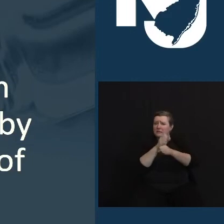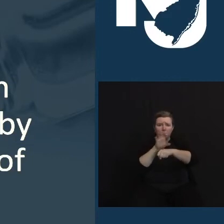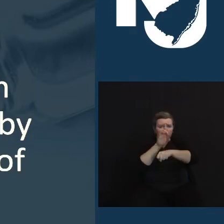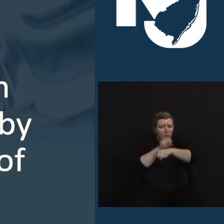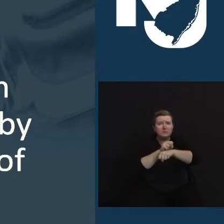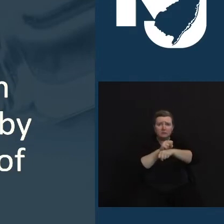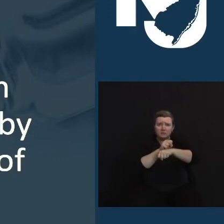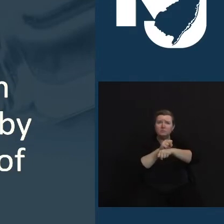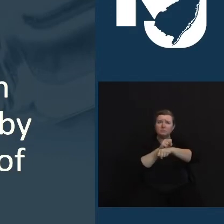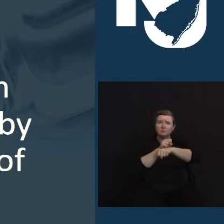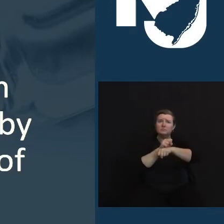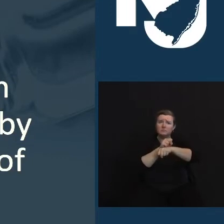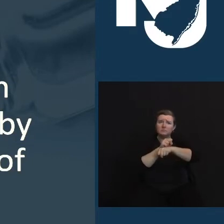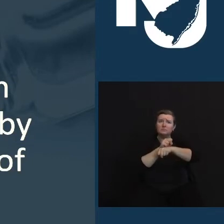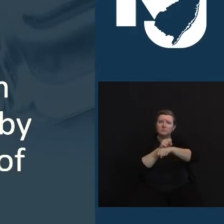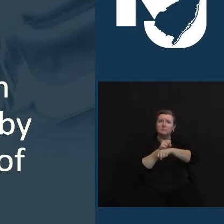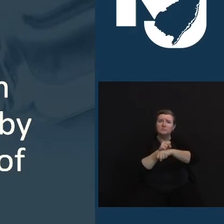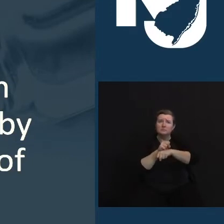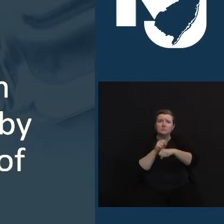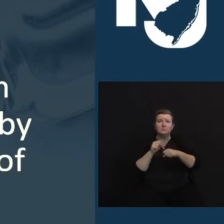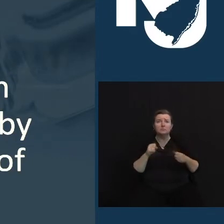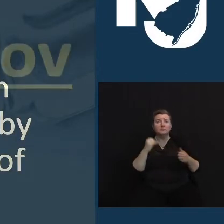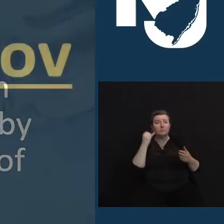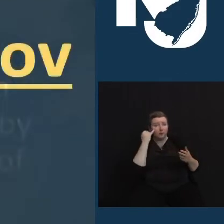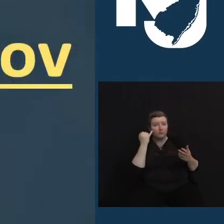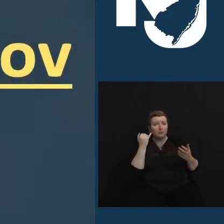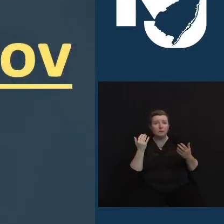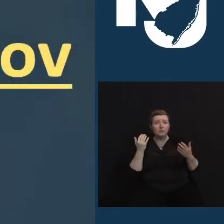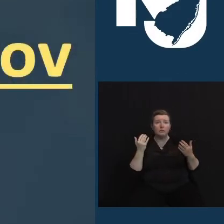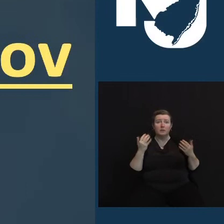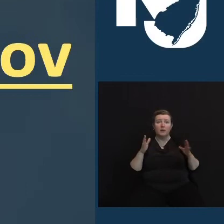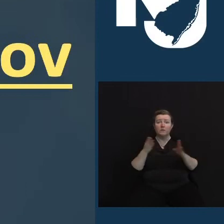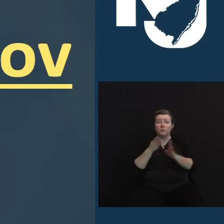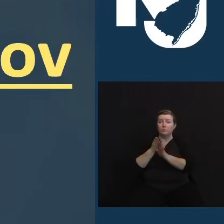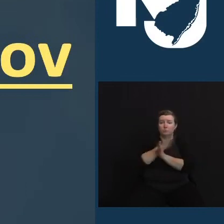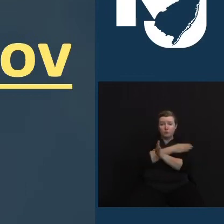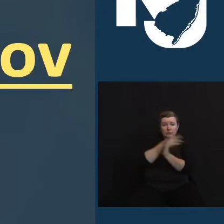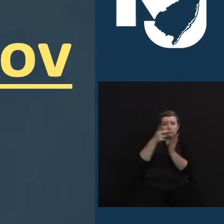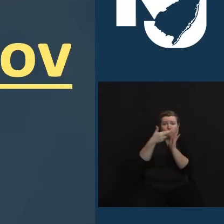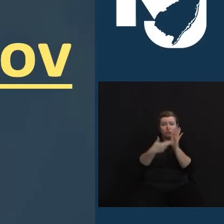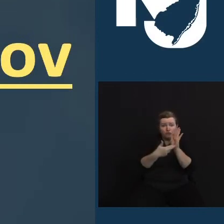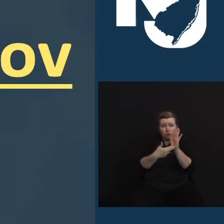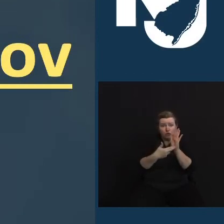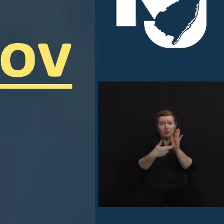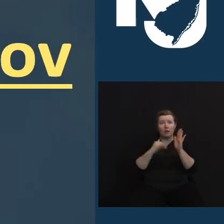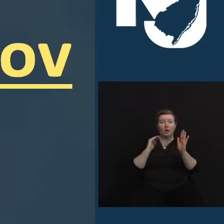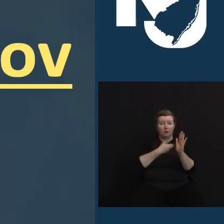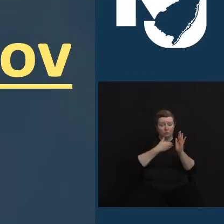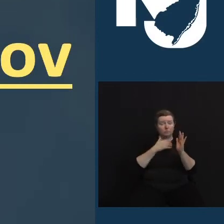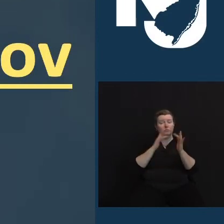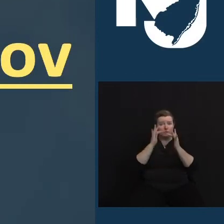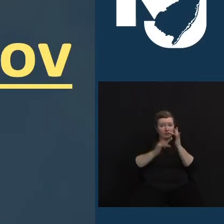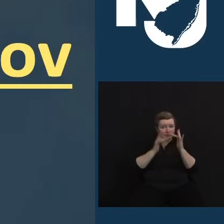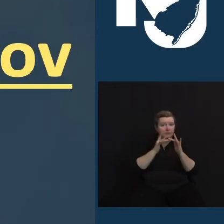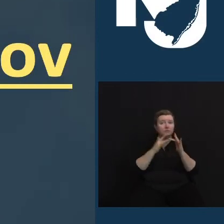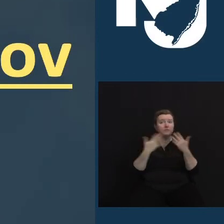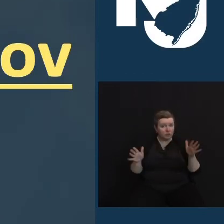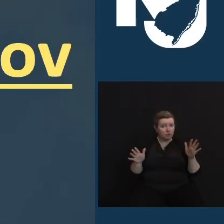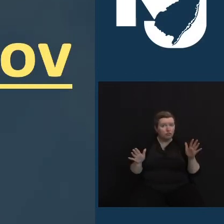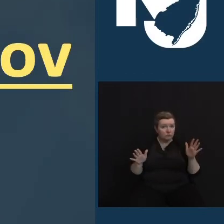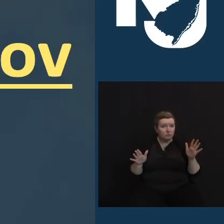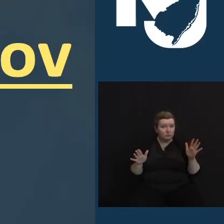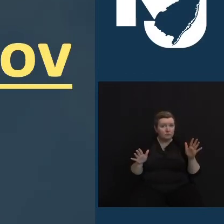NJVSS, when they are eligible. If you have pre-registered at our vaccine website, and again, this is the